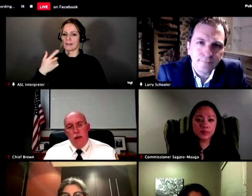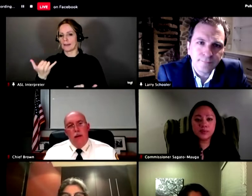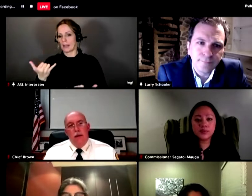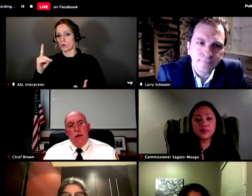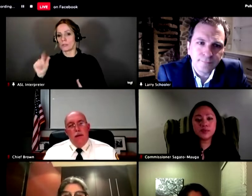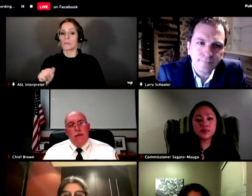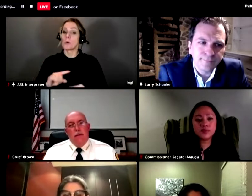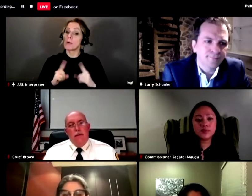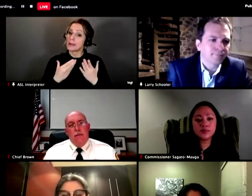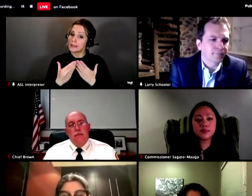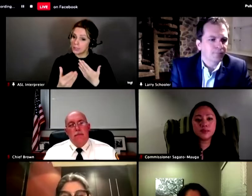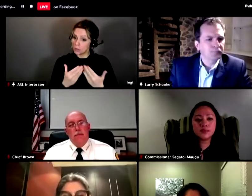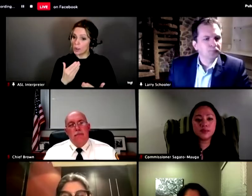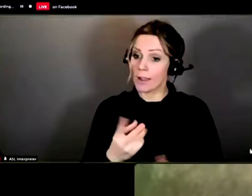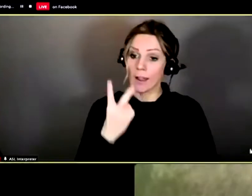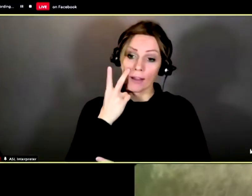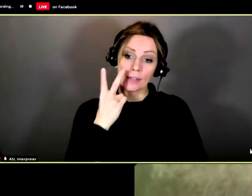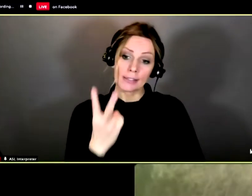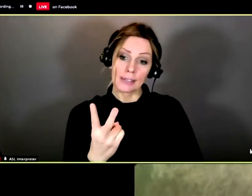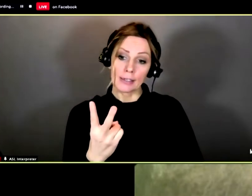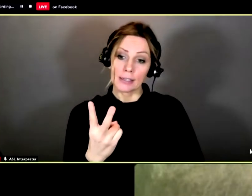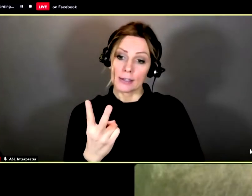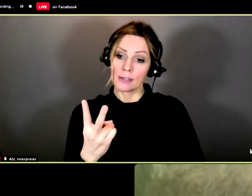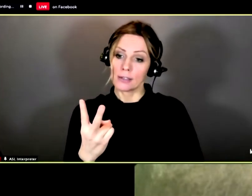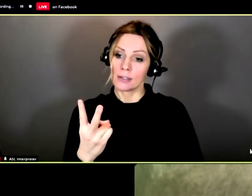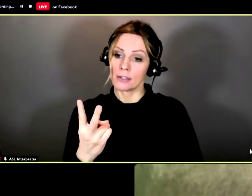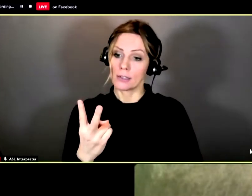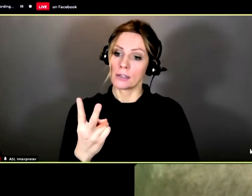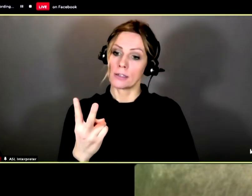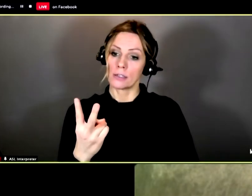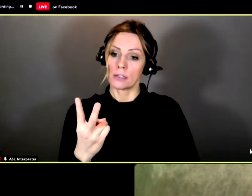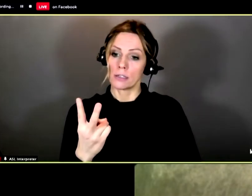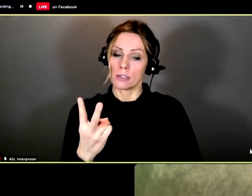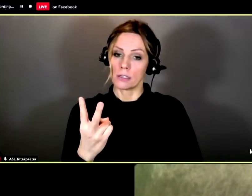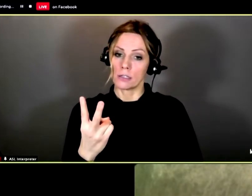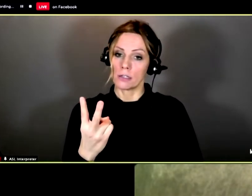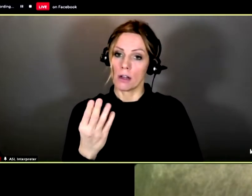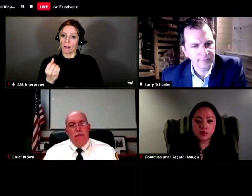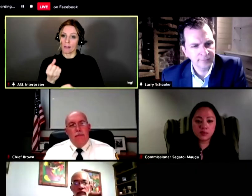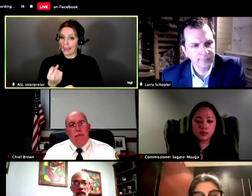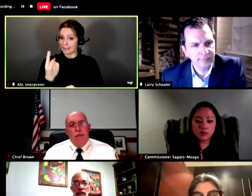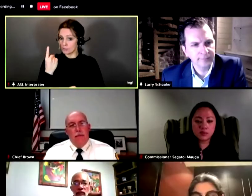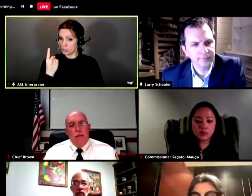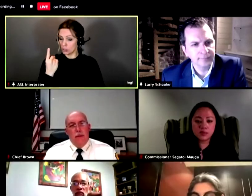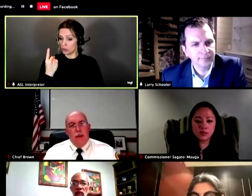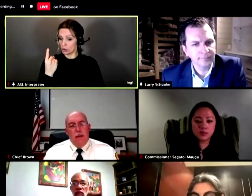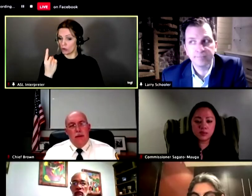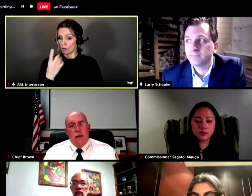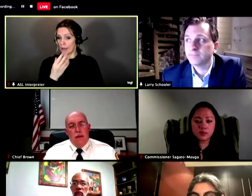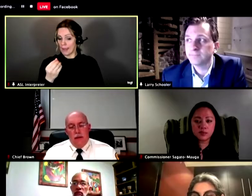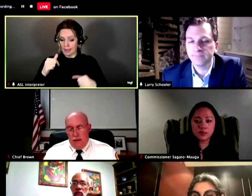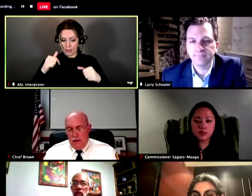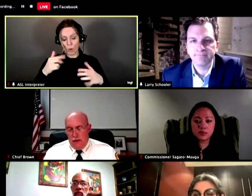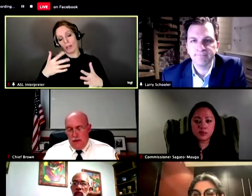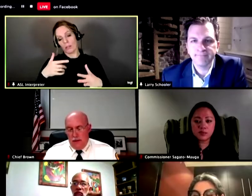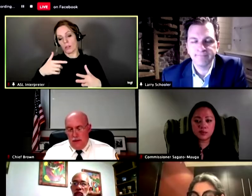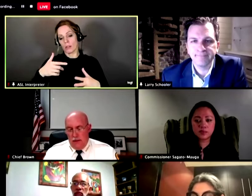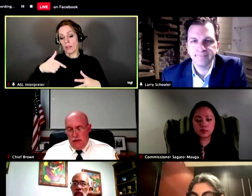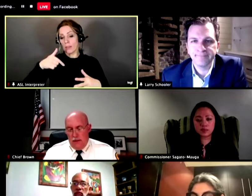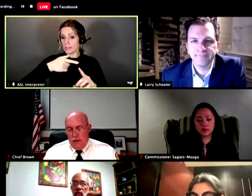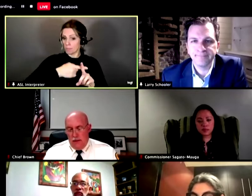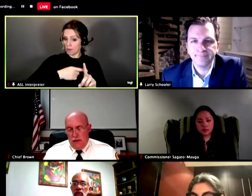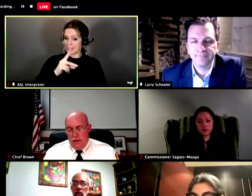now again this year, well, the 30th of the month of December, there was